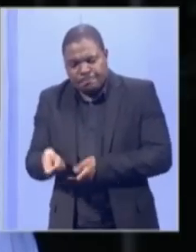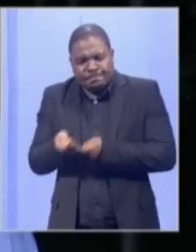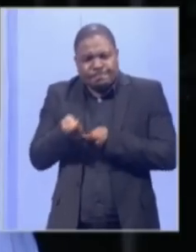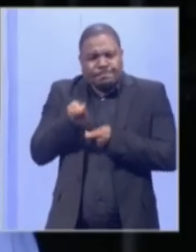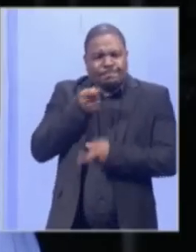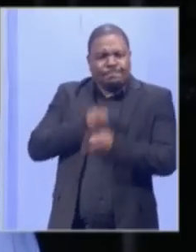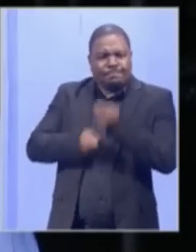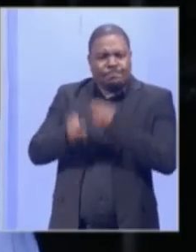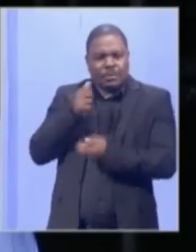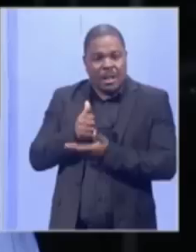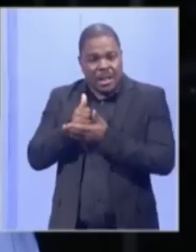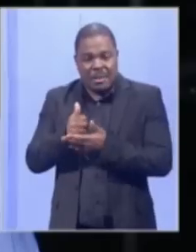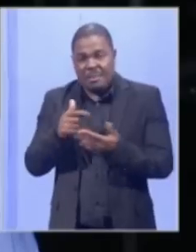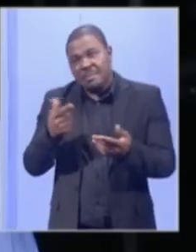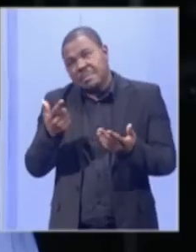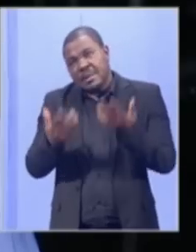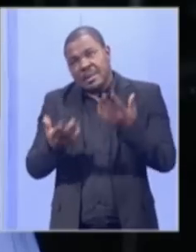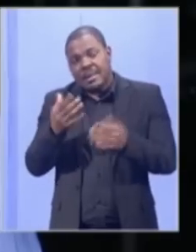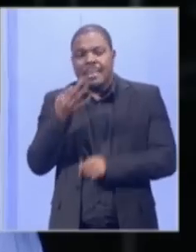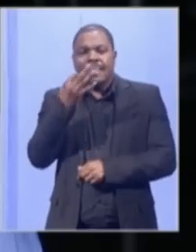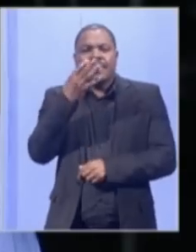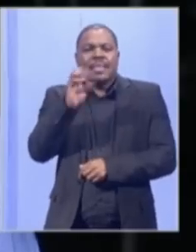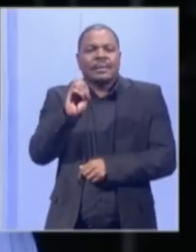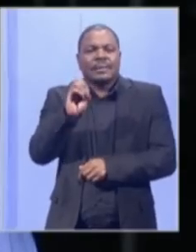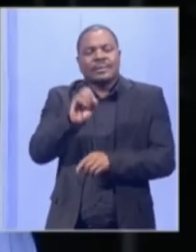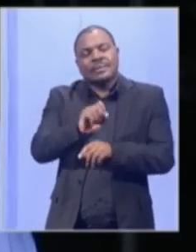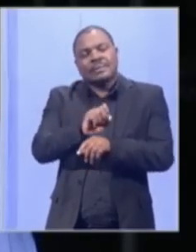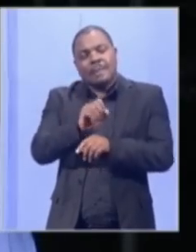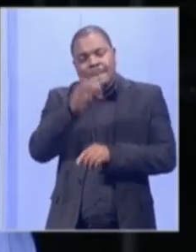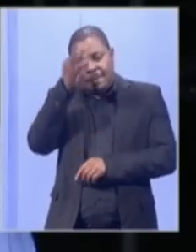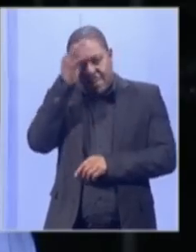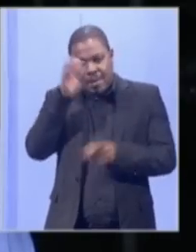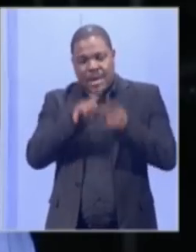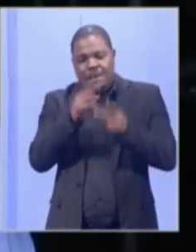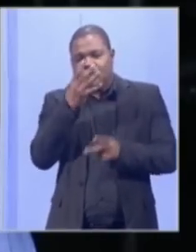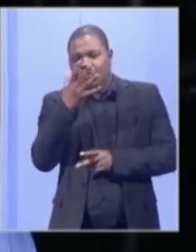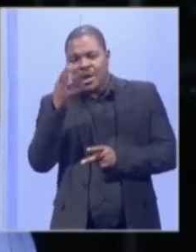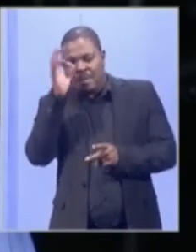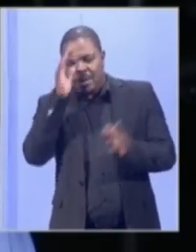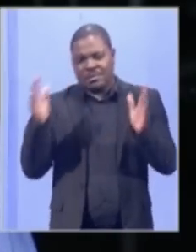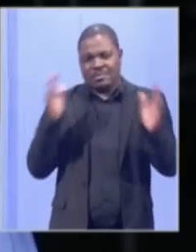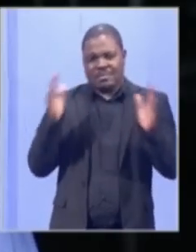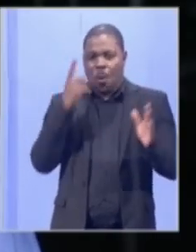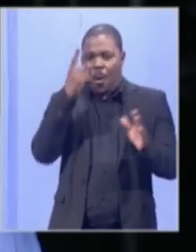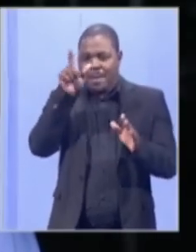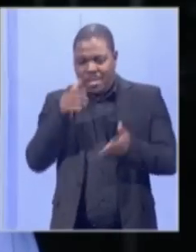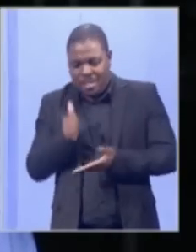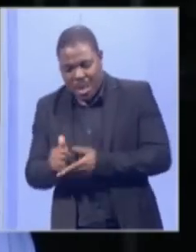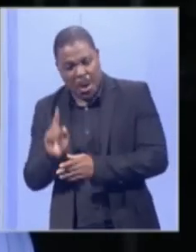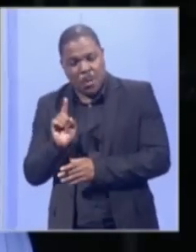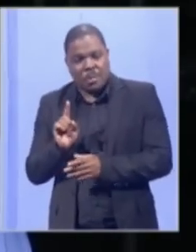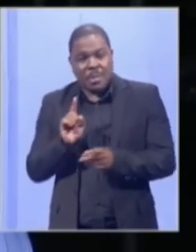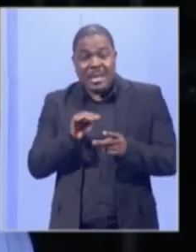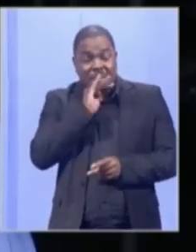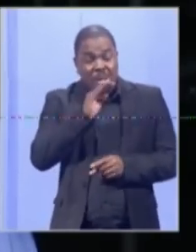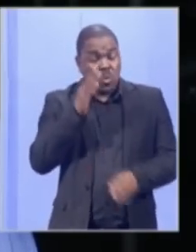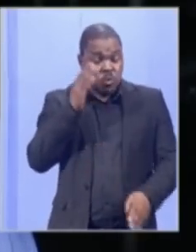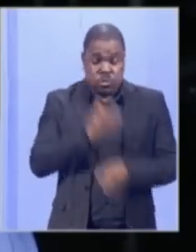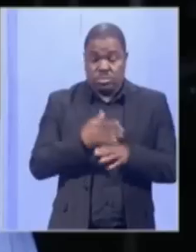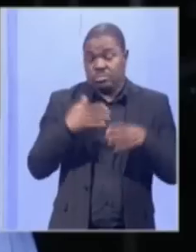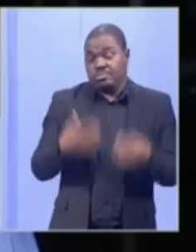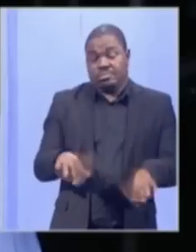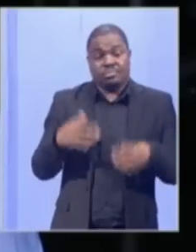le se ka fa tlase ga lefatshe go ba tsa metsotso kana le 30 go ga le 45 mme a tlhalosa gore se se go bona le fa ile gore se tsitle go nana maneto na tiro